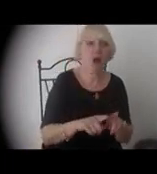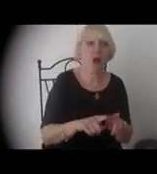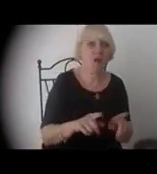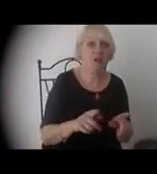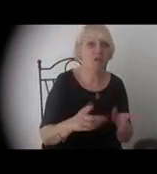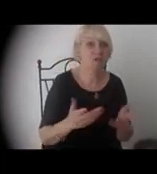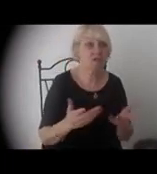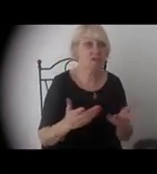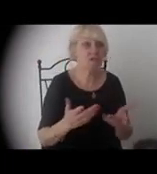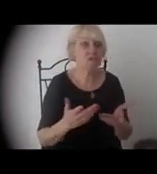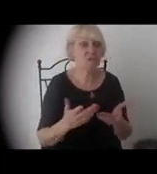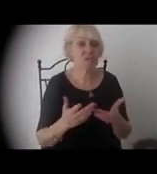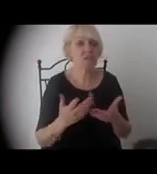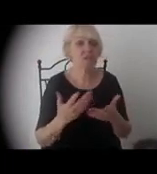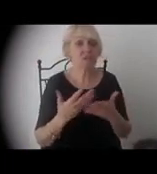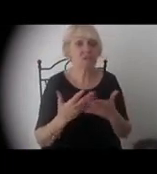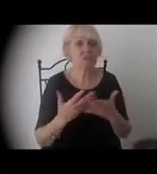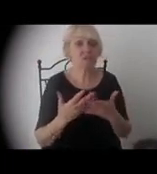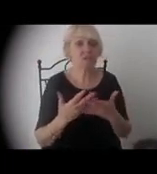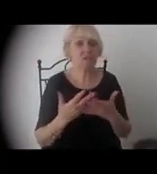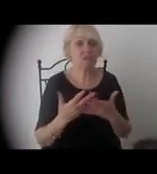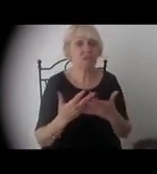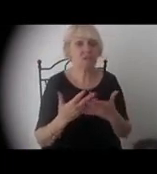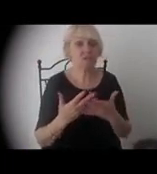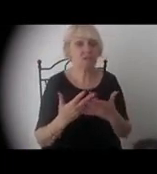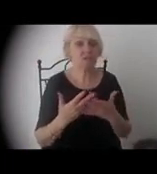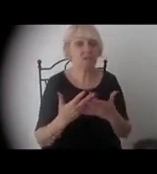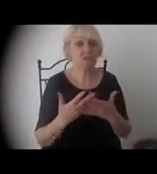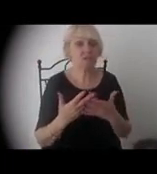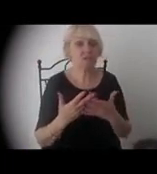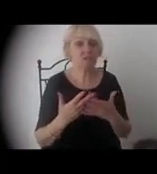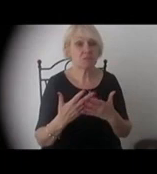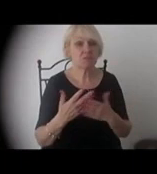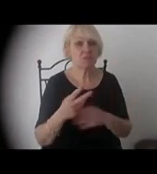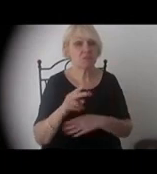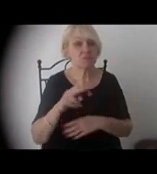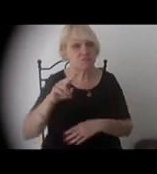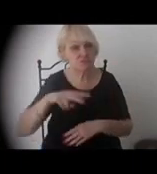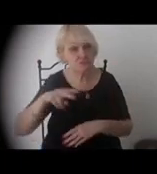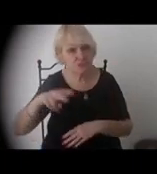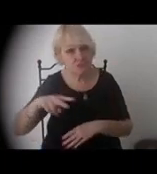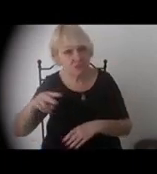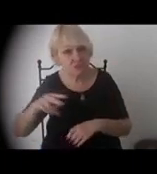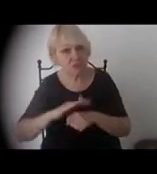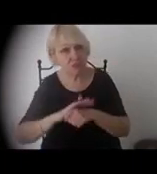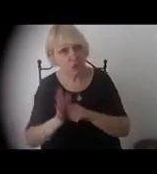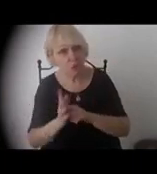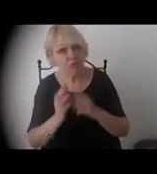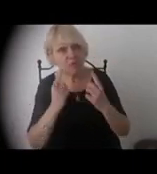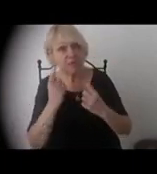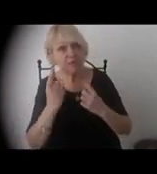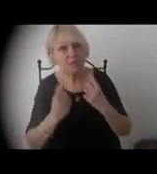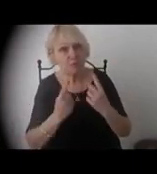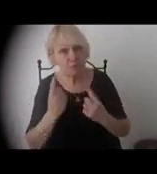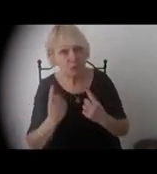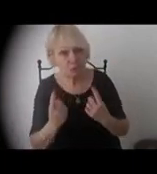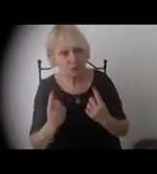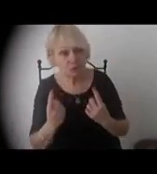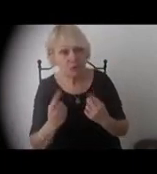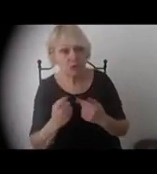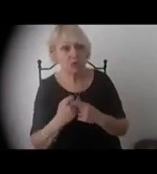I guess, paying attention maybe to some sources of information around COVID. So thinking